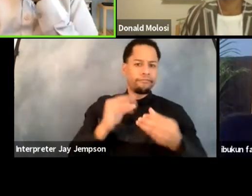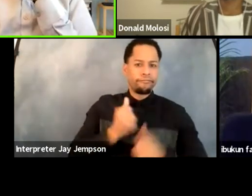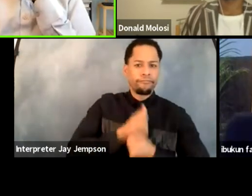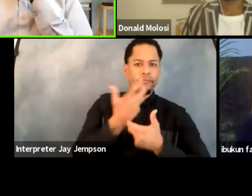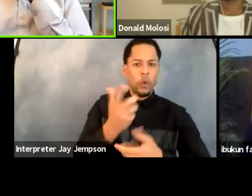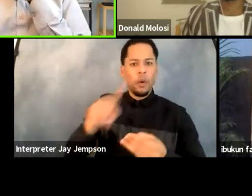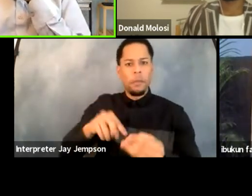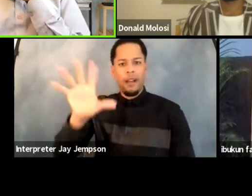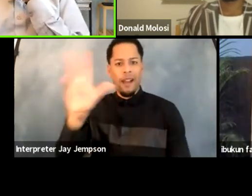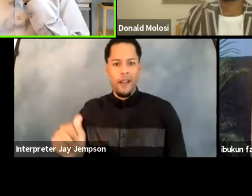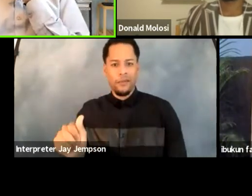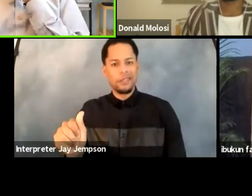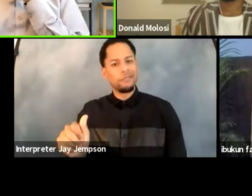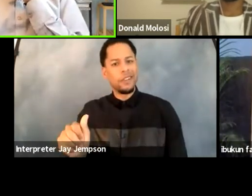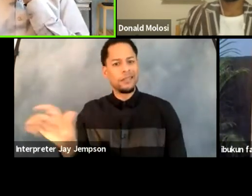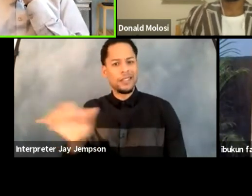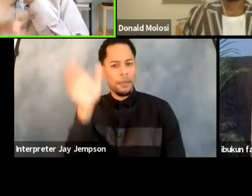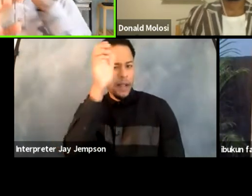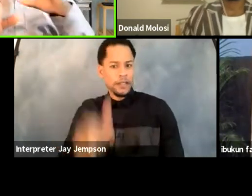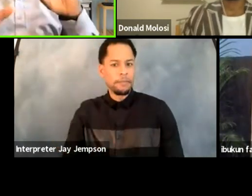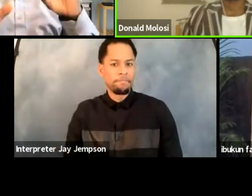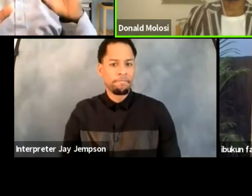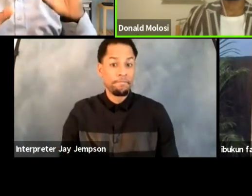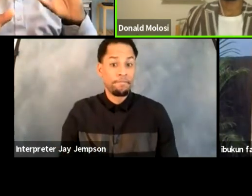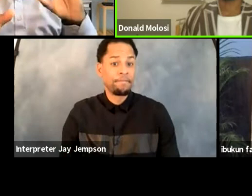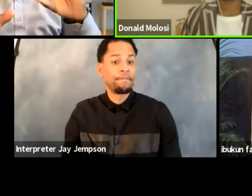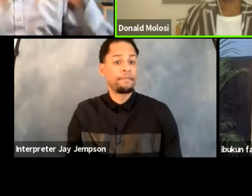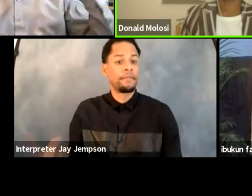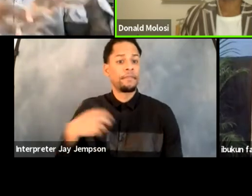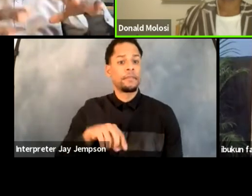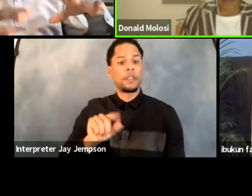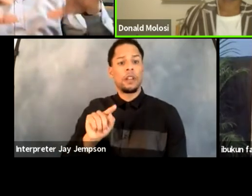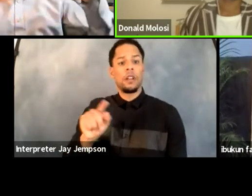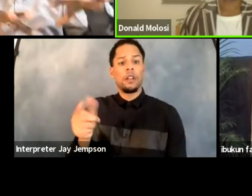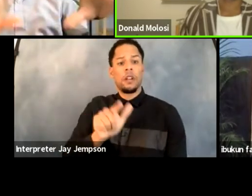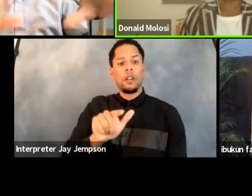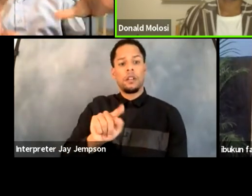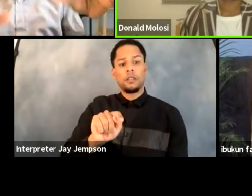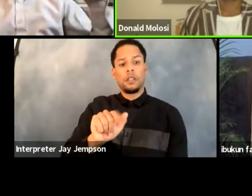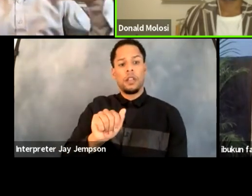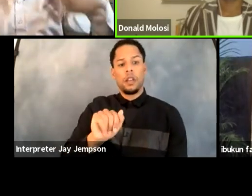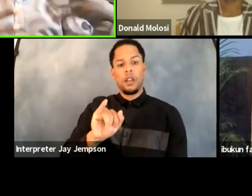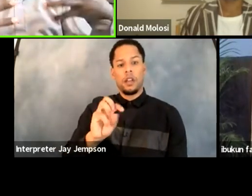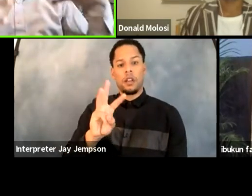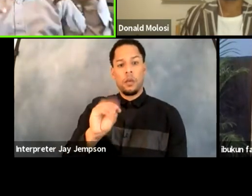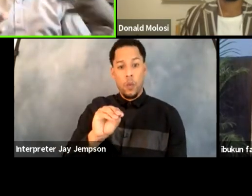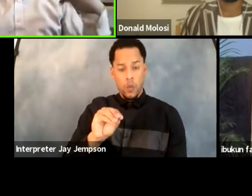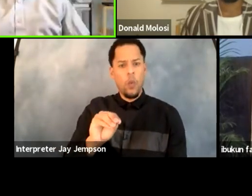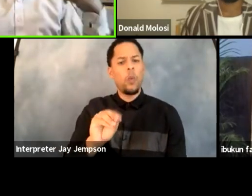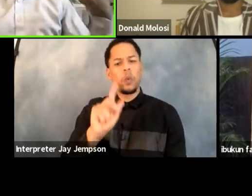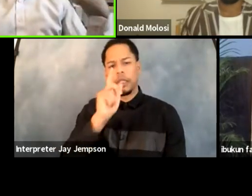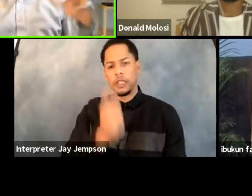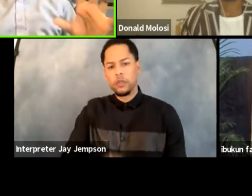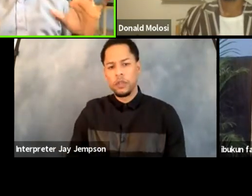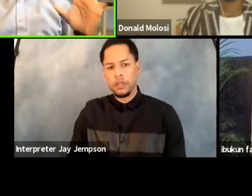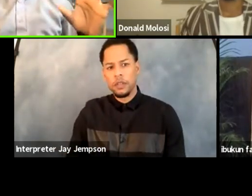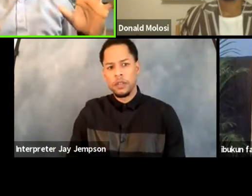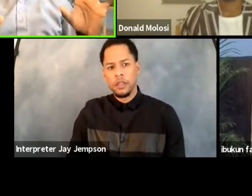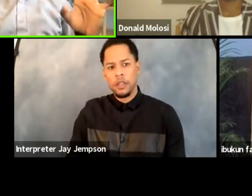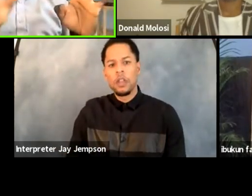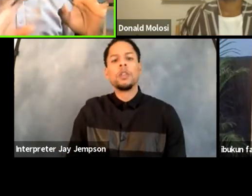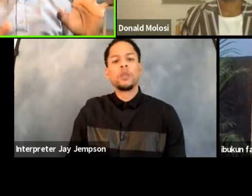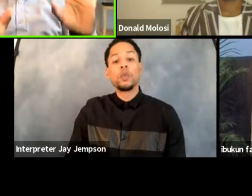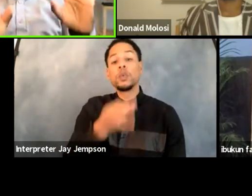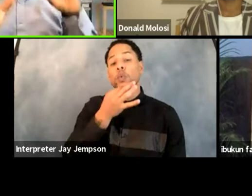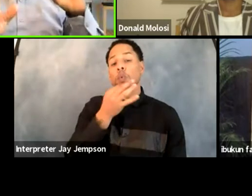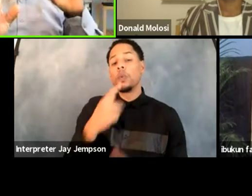Thank you. Interesting, because you've touched on, we're going to come, after this round, we're going to come to the idea of decolonizing dramaturgy